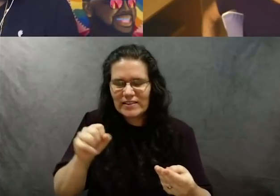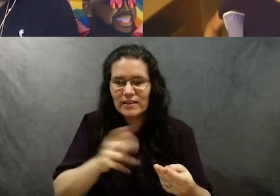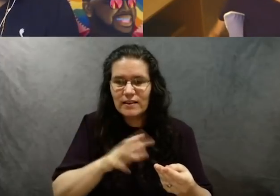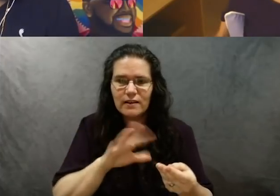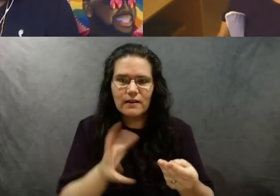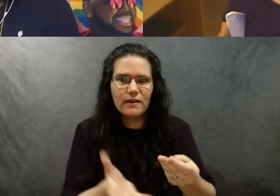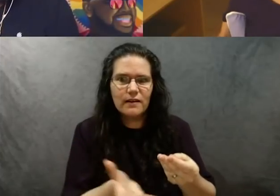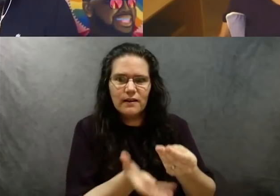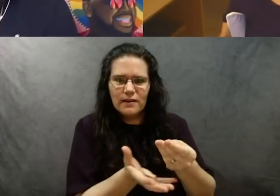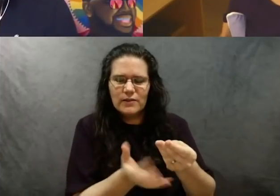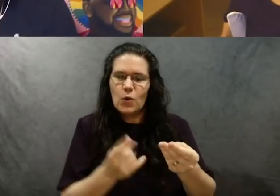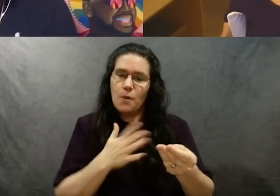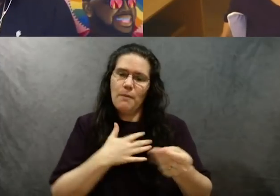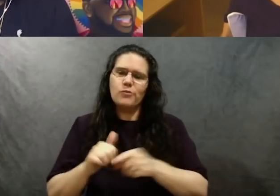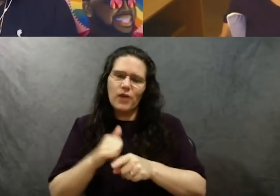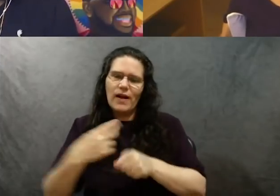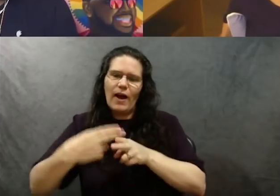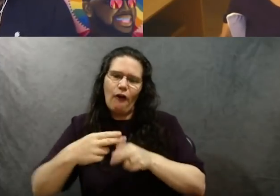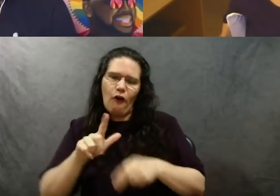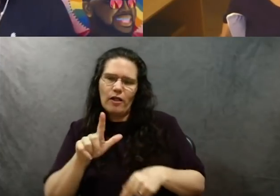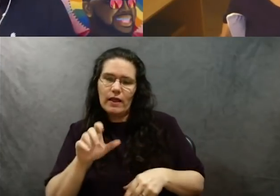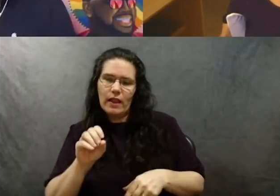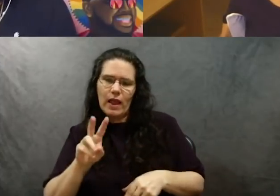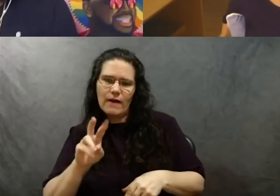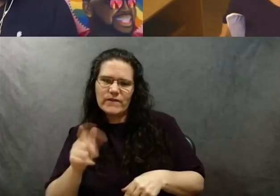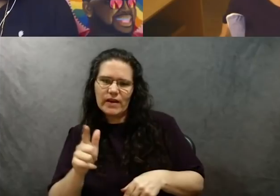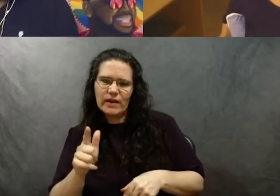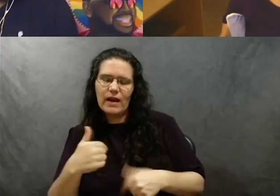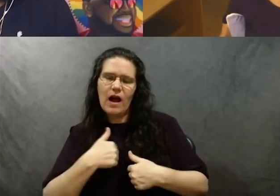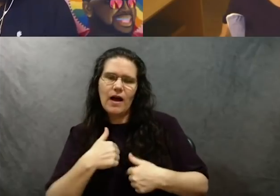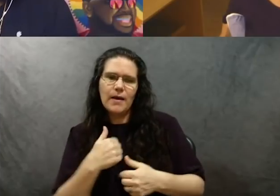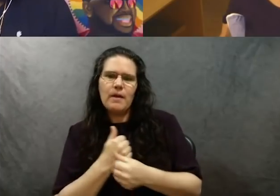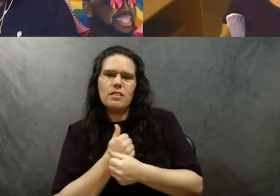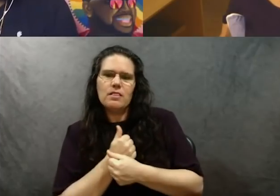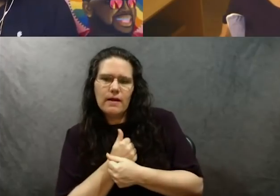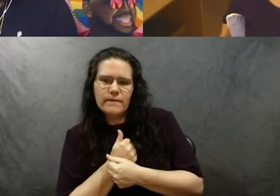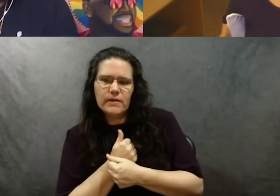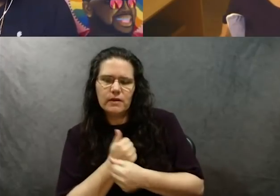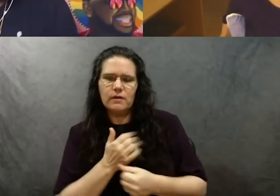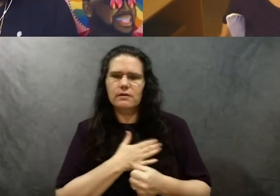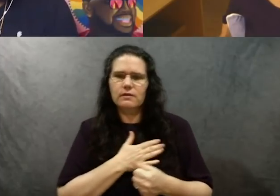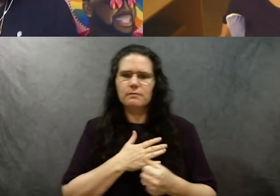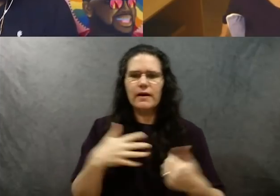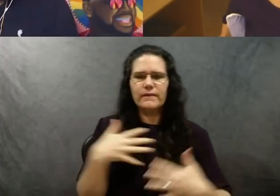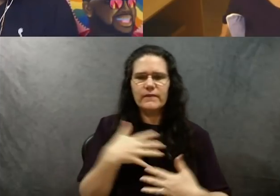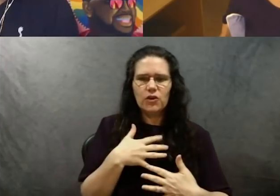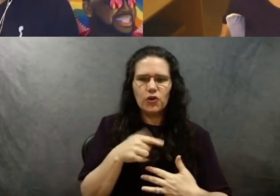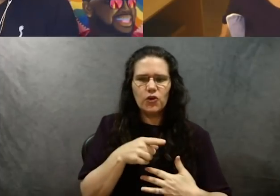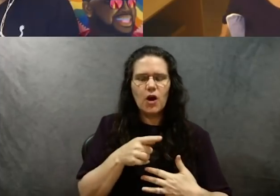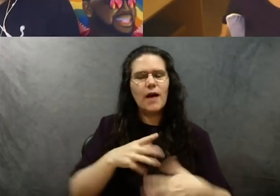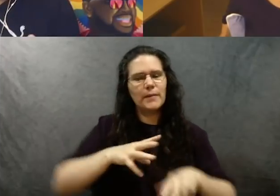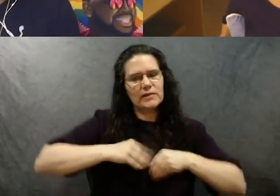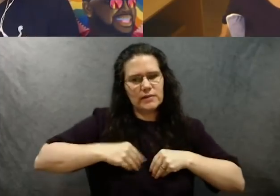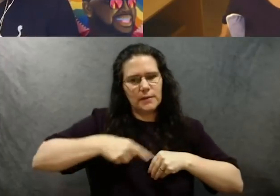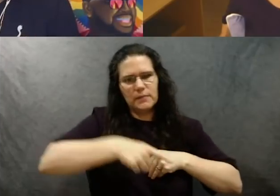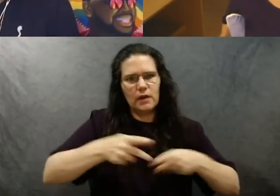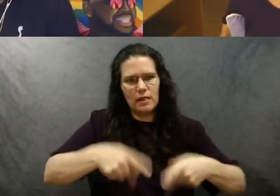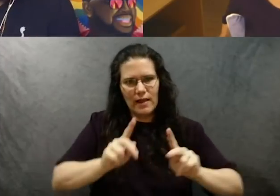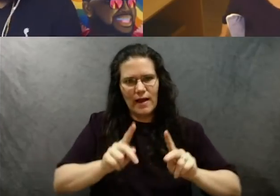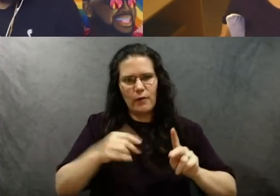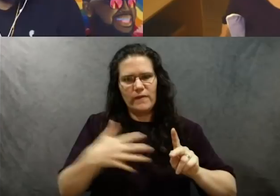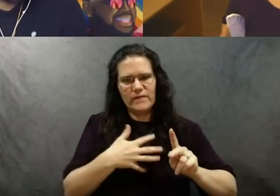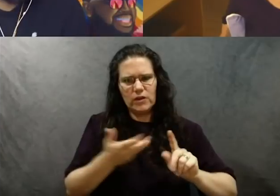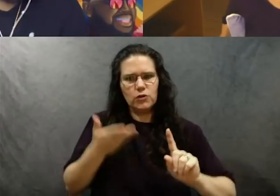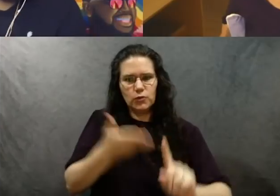loving. Yeah. I'm loving my fear, which means I'm accepting it. I'm allowing it to be there. And in that space that opens up, then